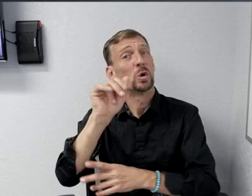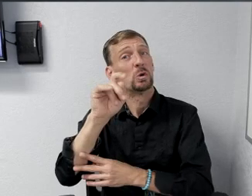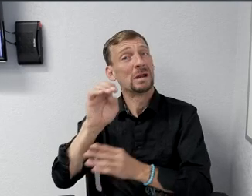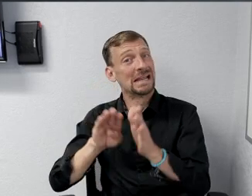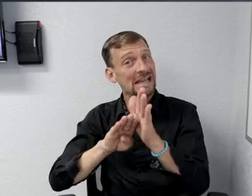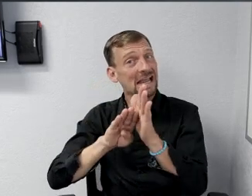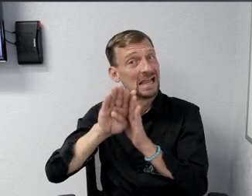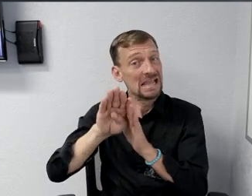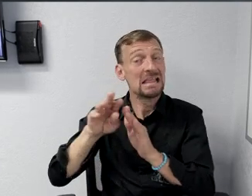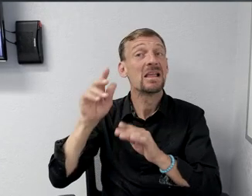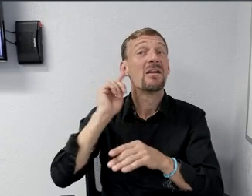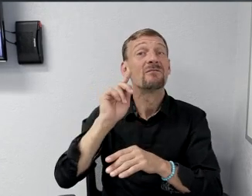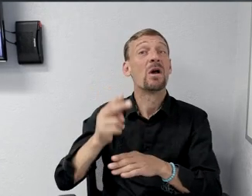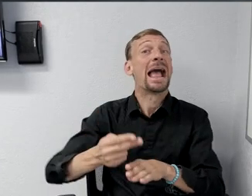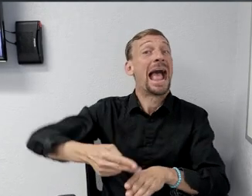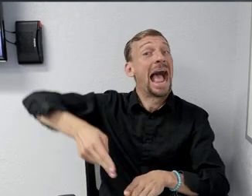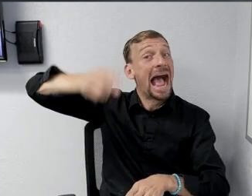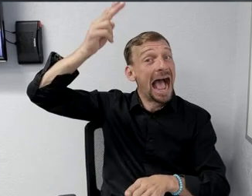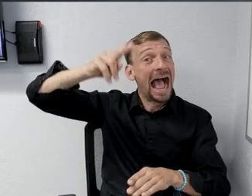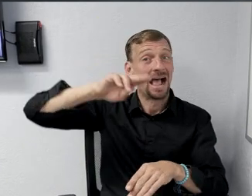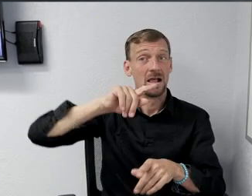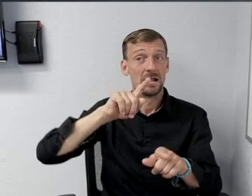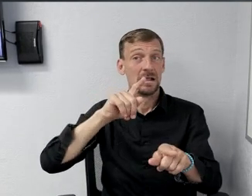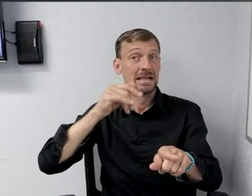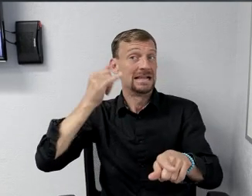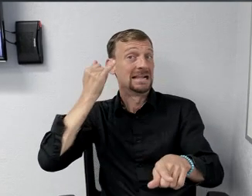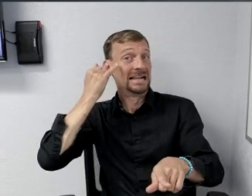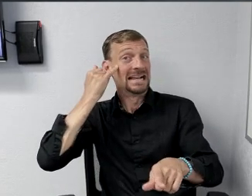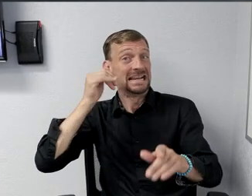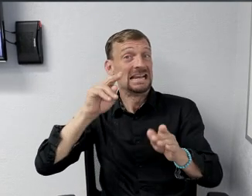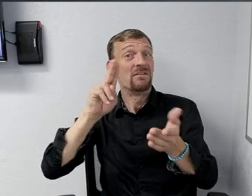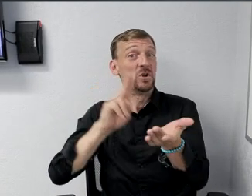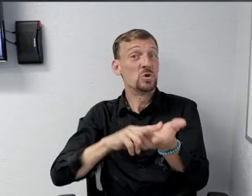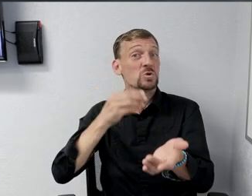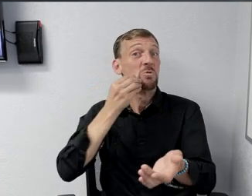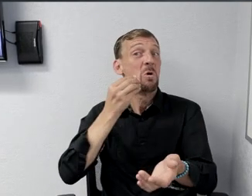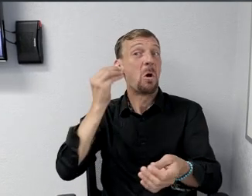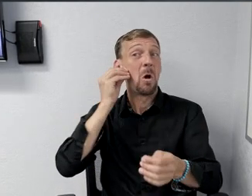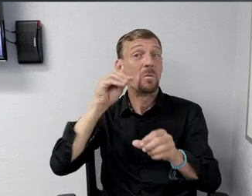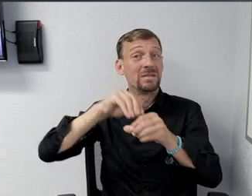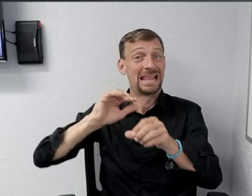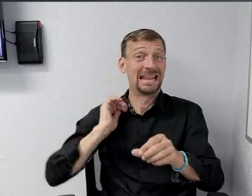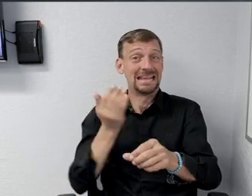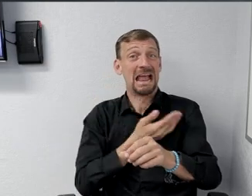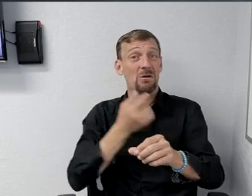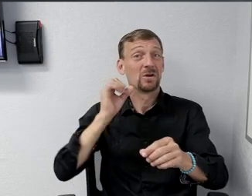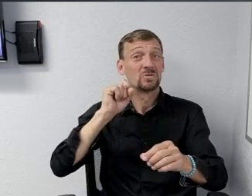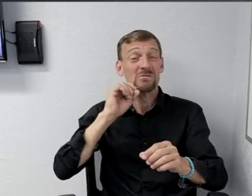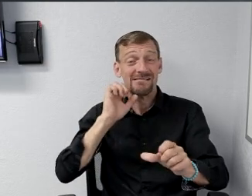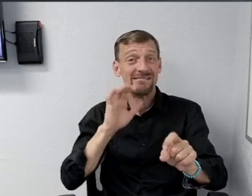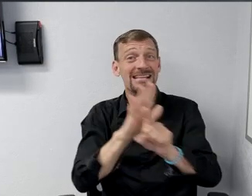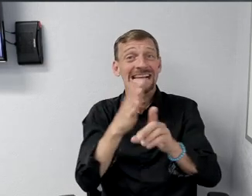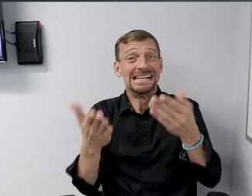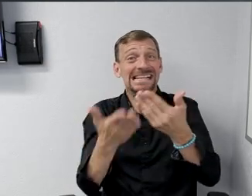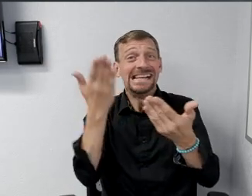homes in Tulare County unusually high? And if so, why are the nursing homes in our area so vulnerable?